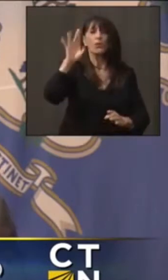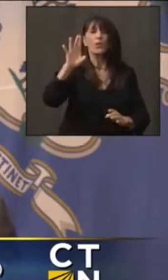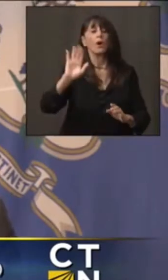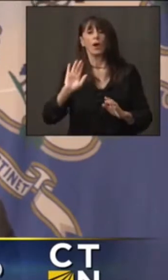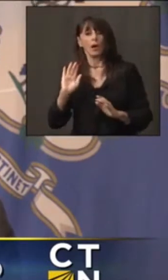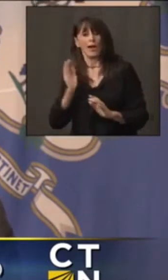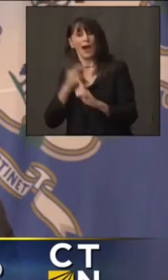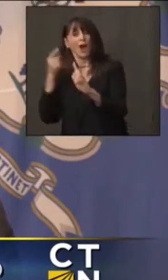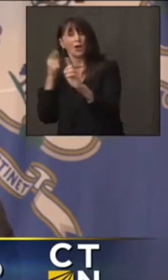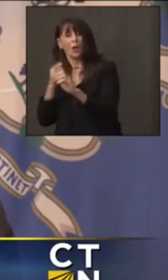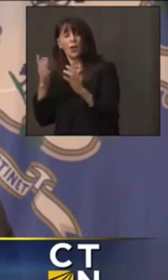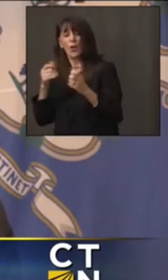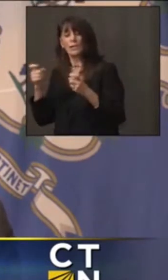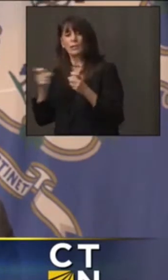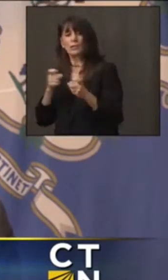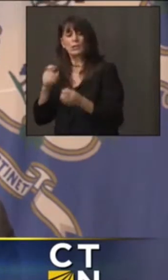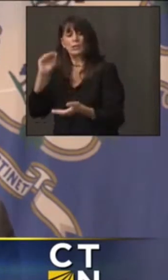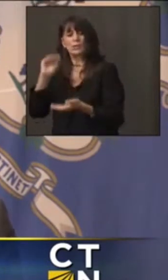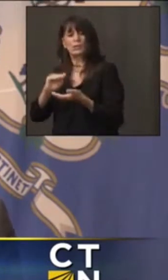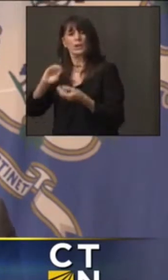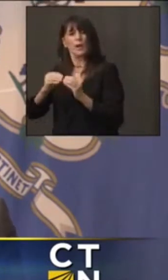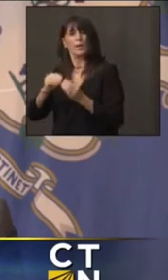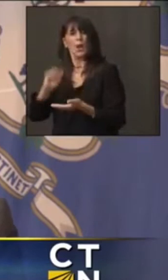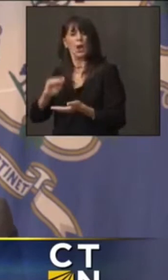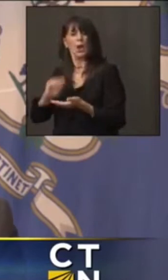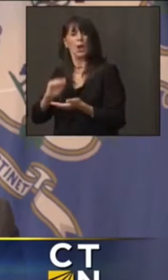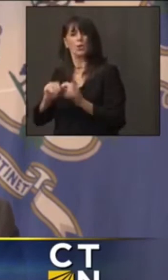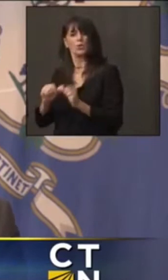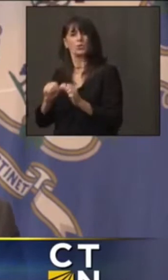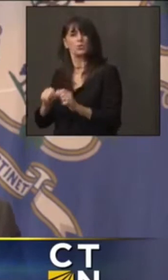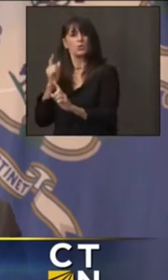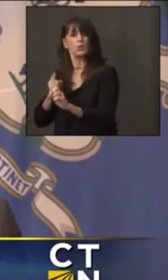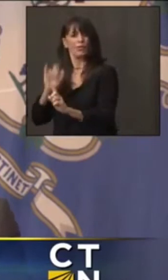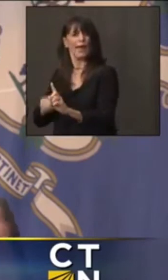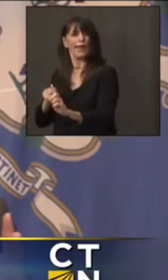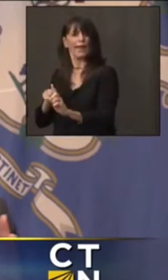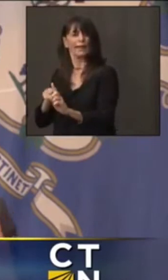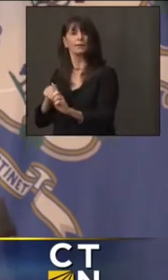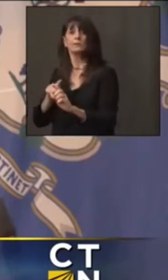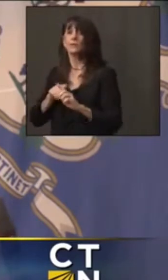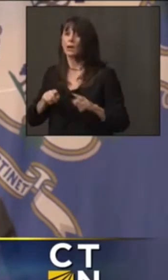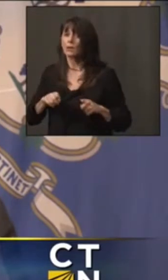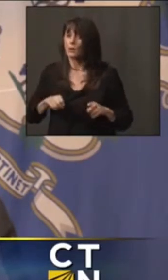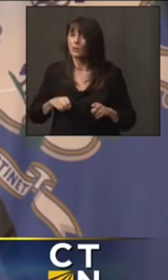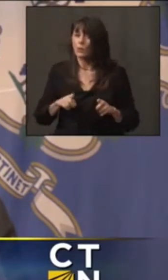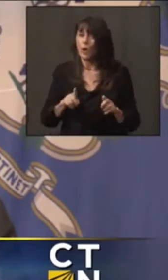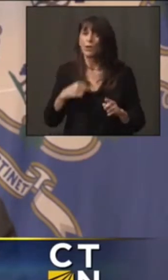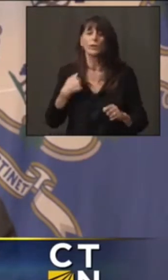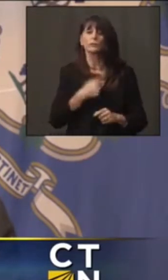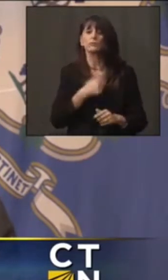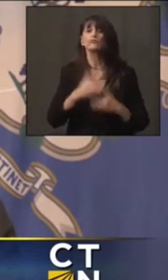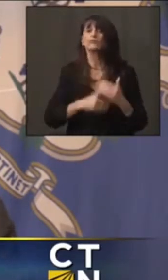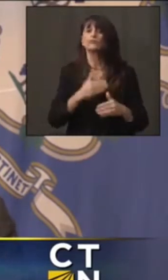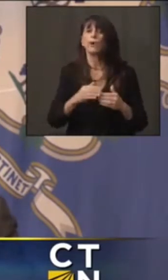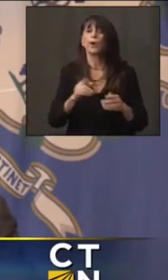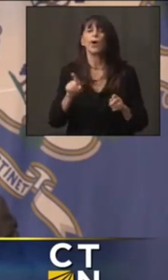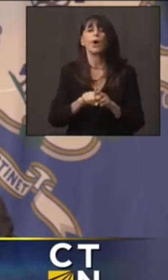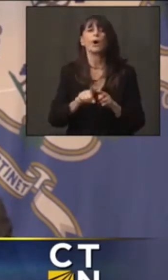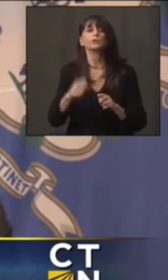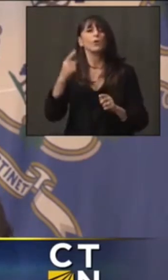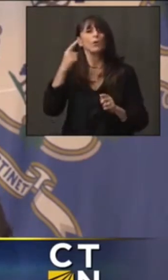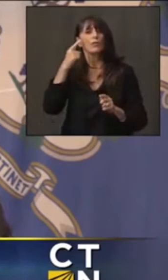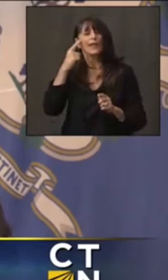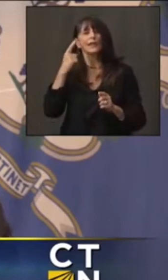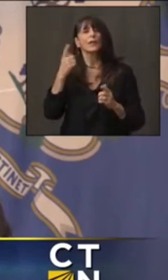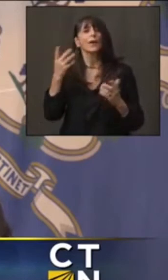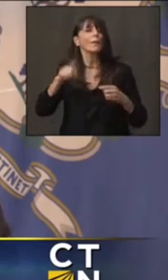and contain that as best we can. In the meantime, we ought to be thinking as well about what we can do for our small